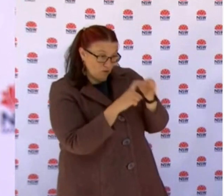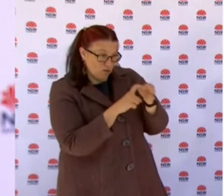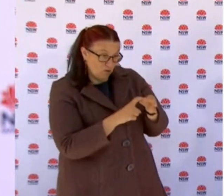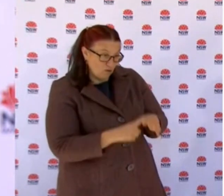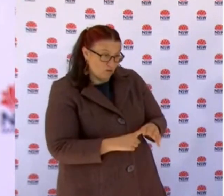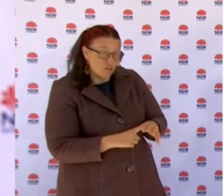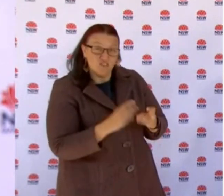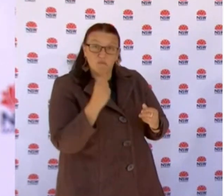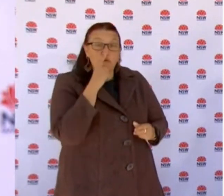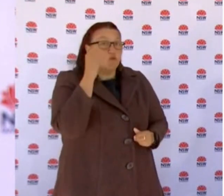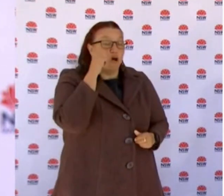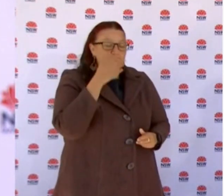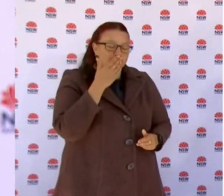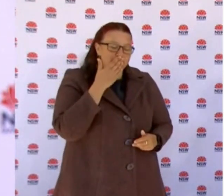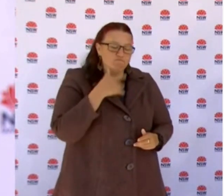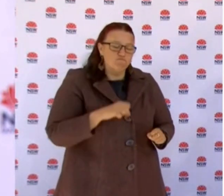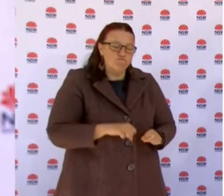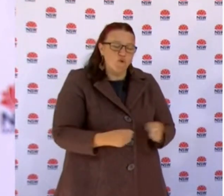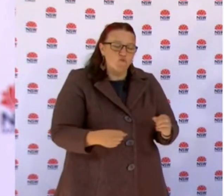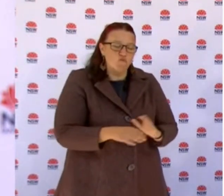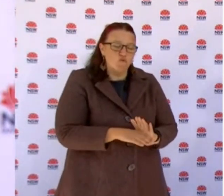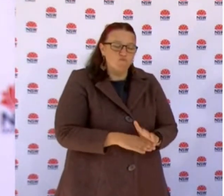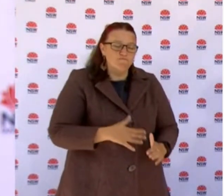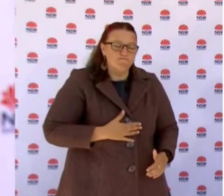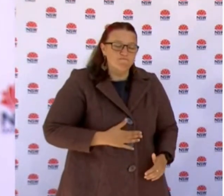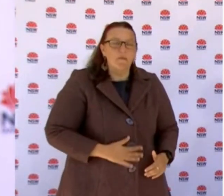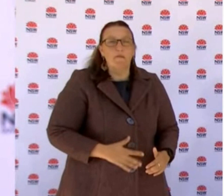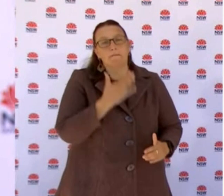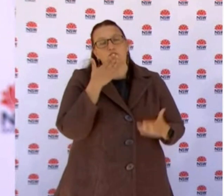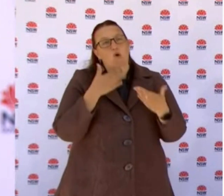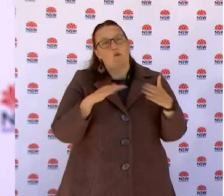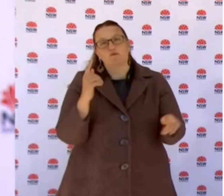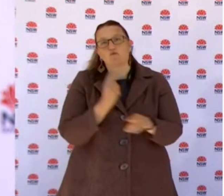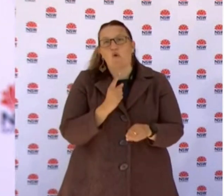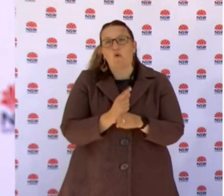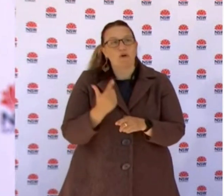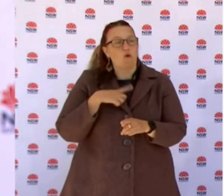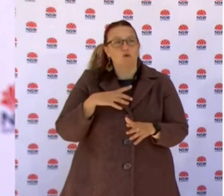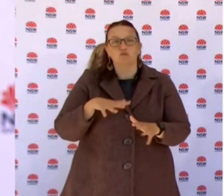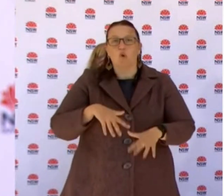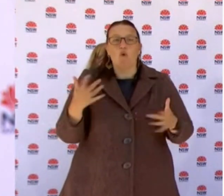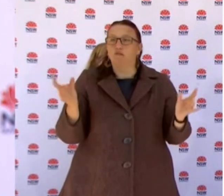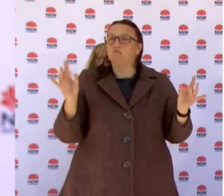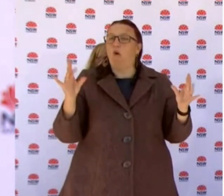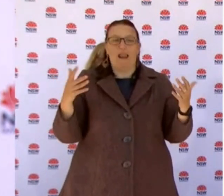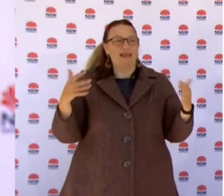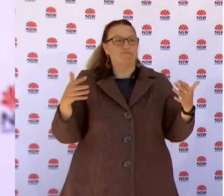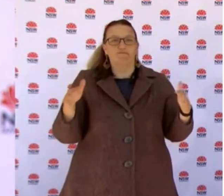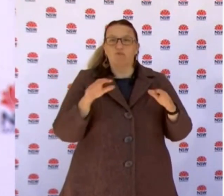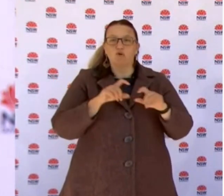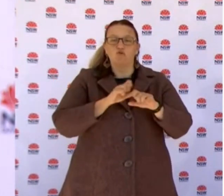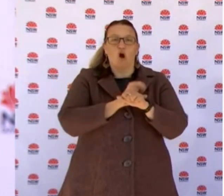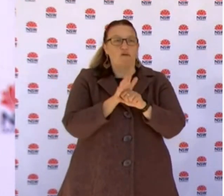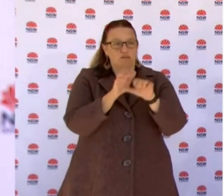And please, if you are contacted for information, please be as open as you can, because that will determine what life looks like for